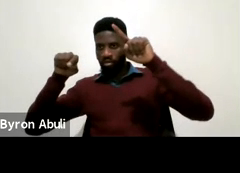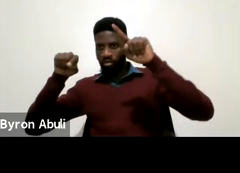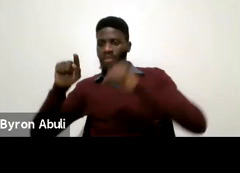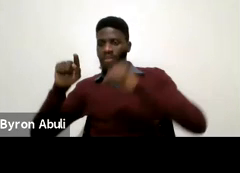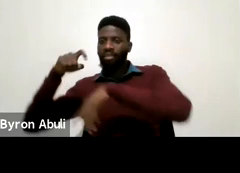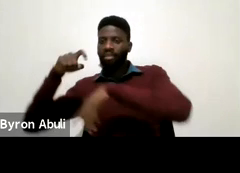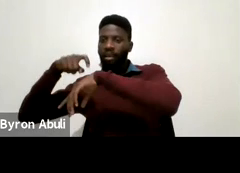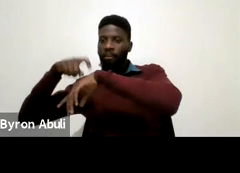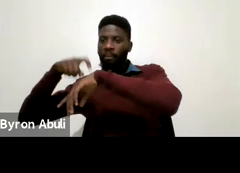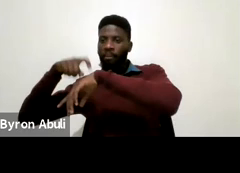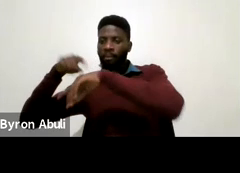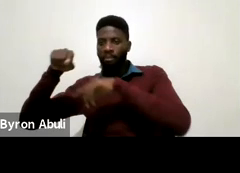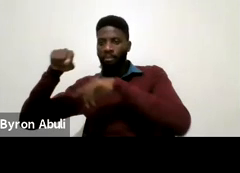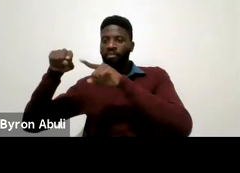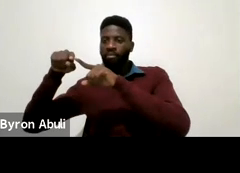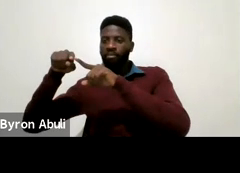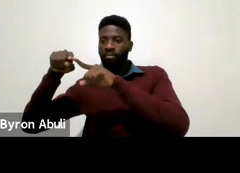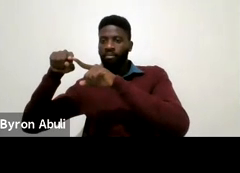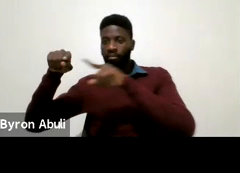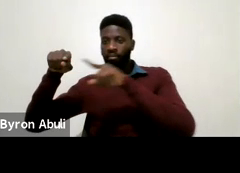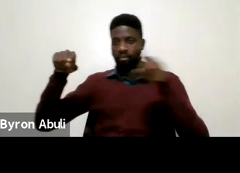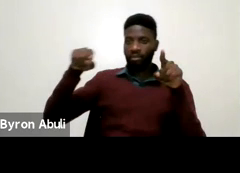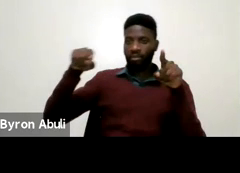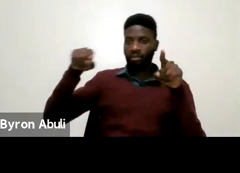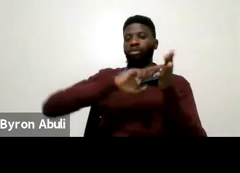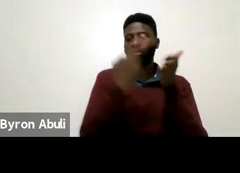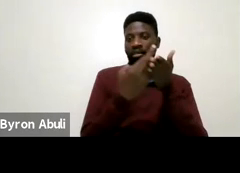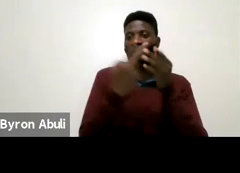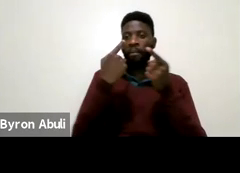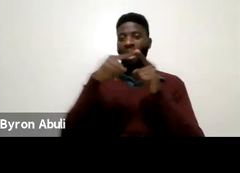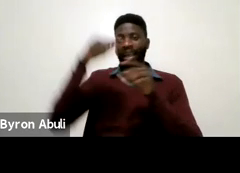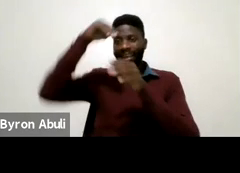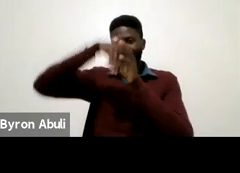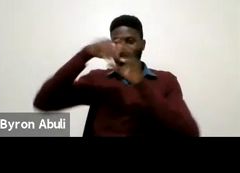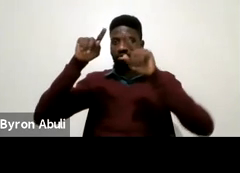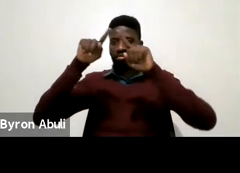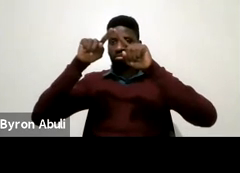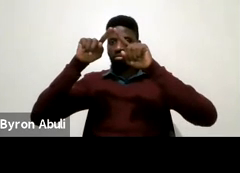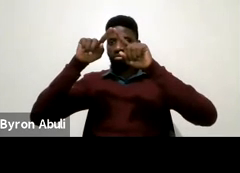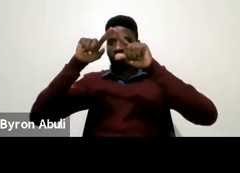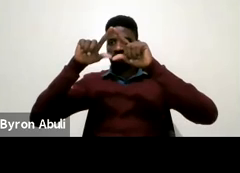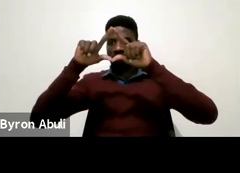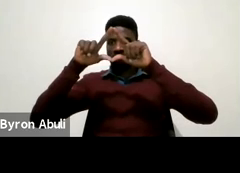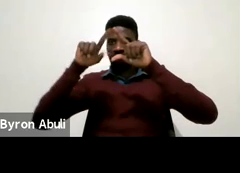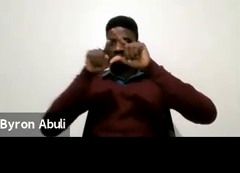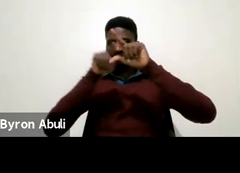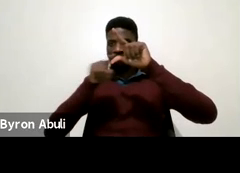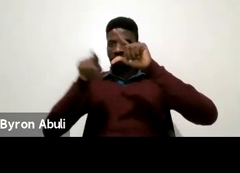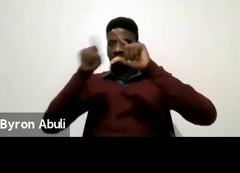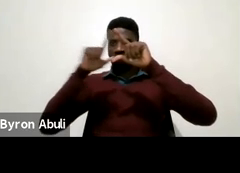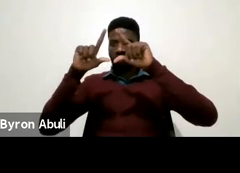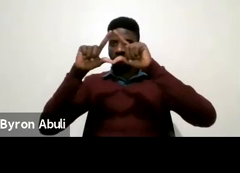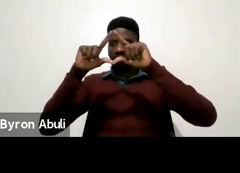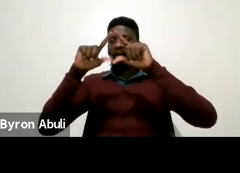and the resources that you need for you to be there. But inside the triangle is the quality. So for you to have a quality project, you need to manage the 3. You